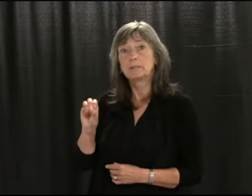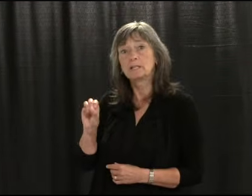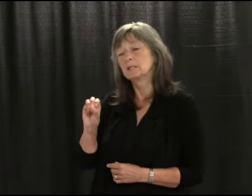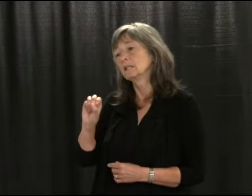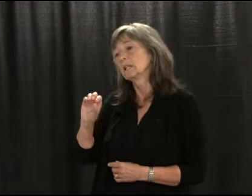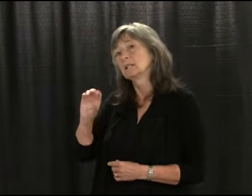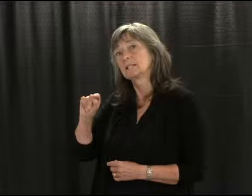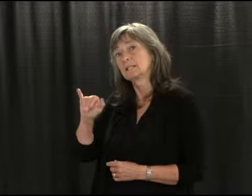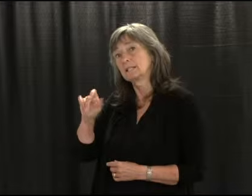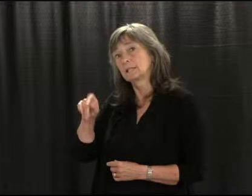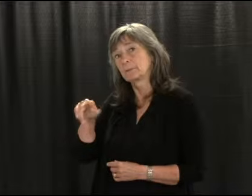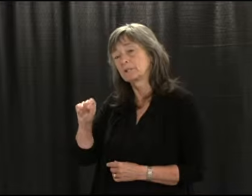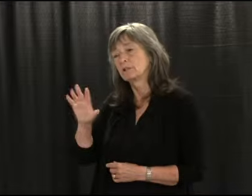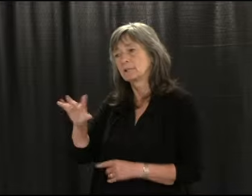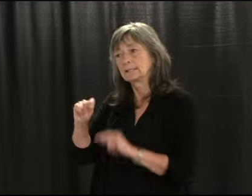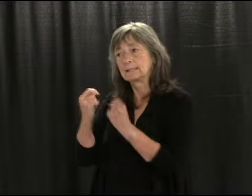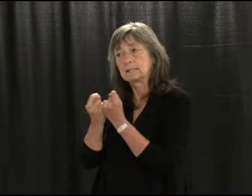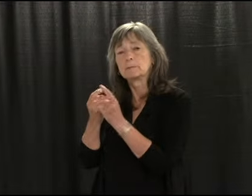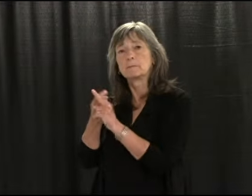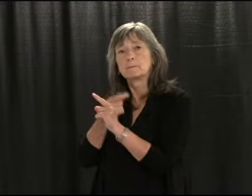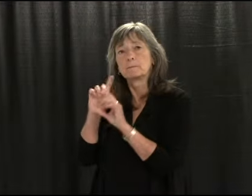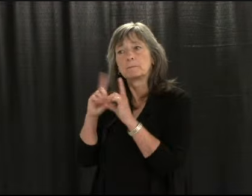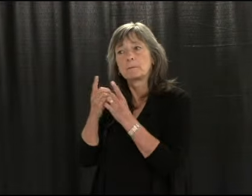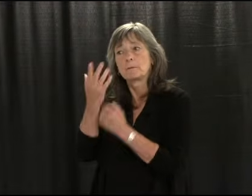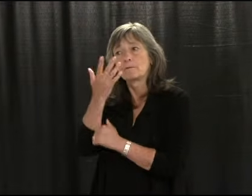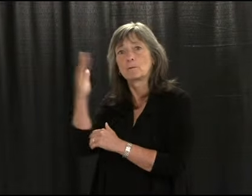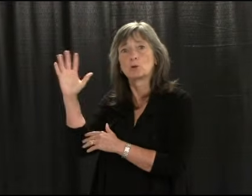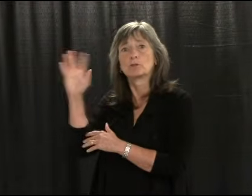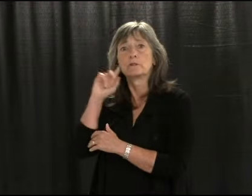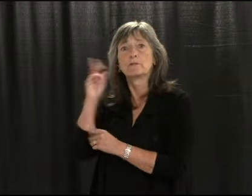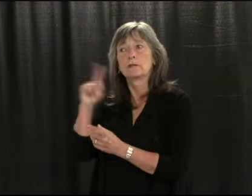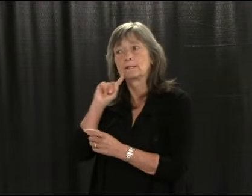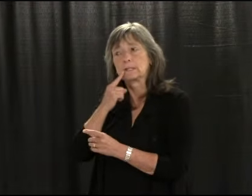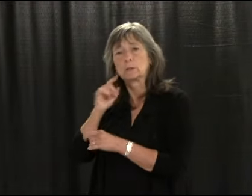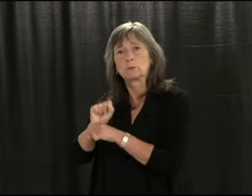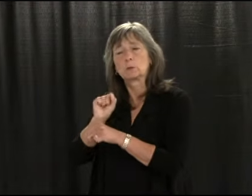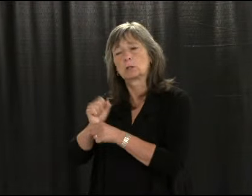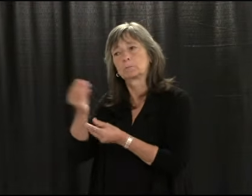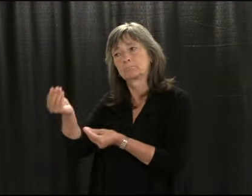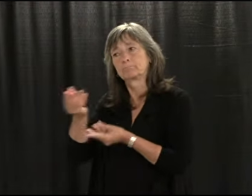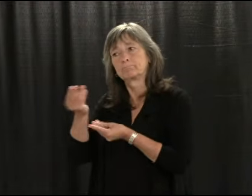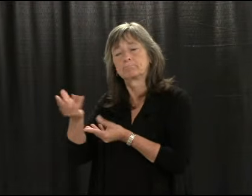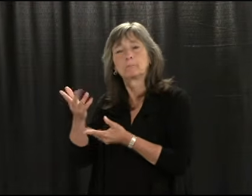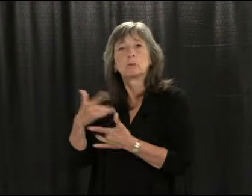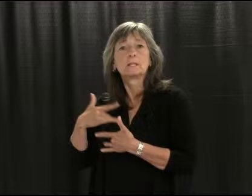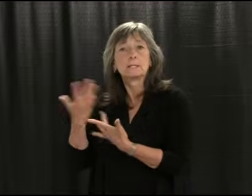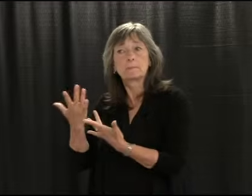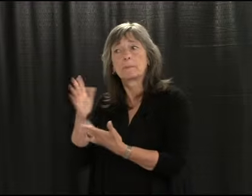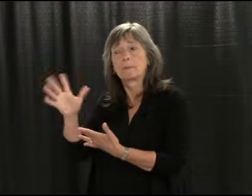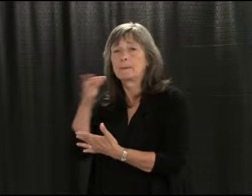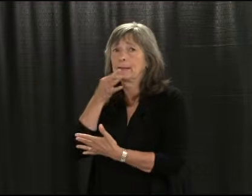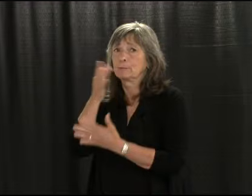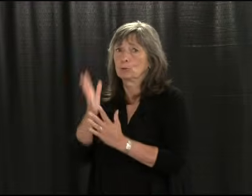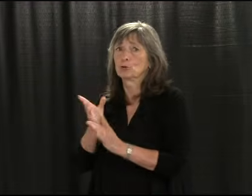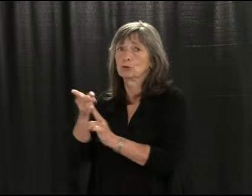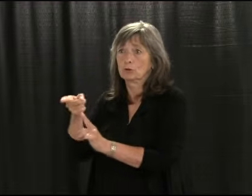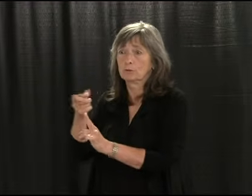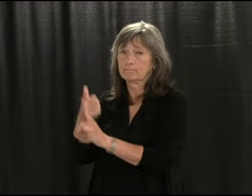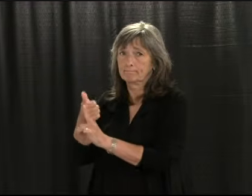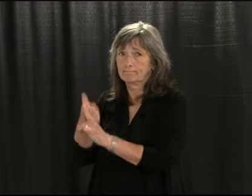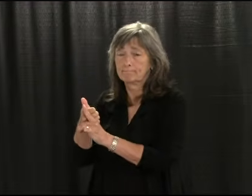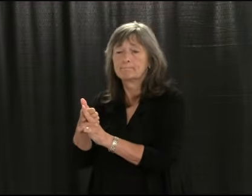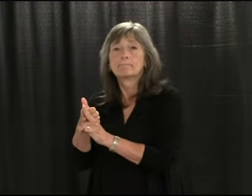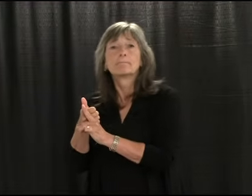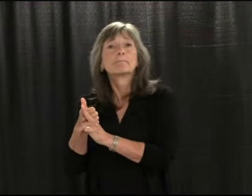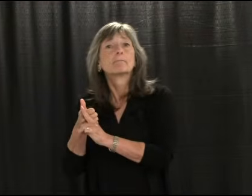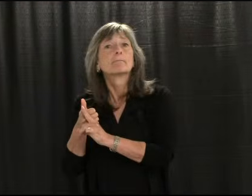team at the Department of Forestry for the ongoing important and serious work they're doing. And of course, they're the experts in this matter, and Newfoundland